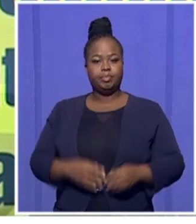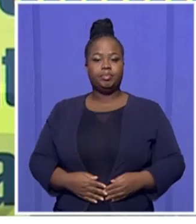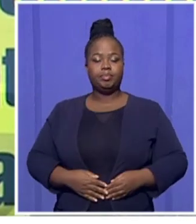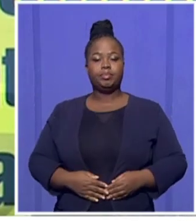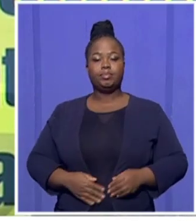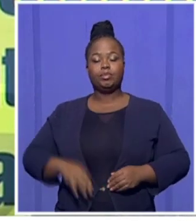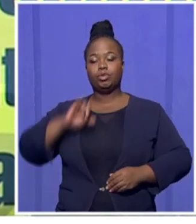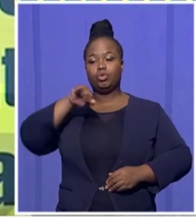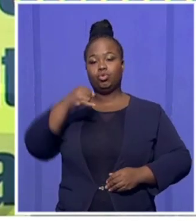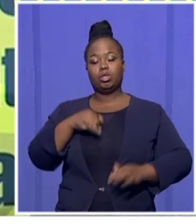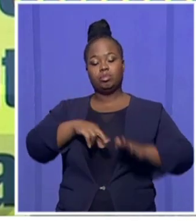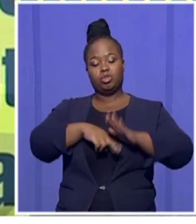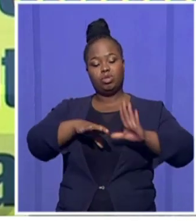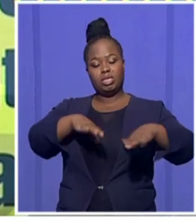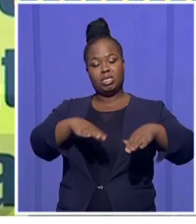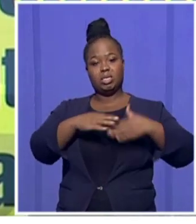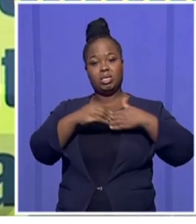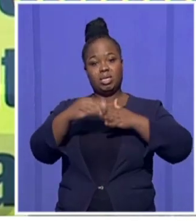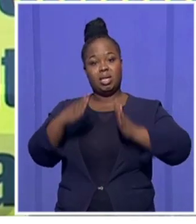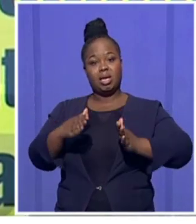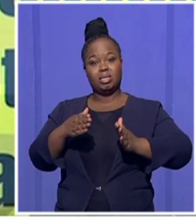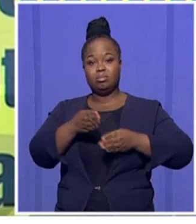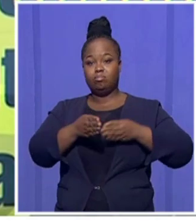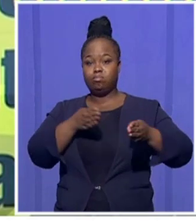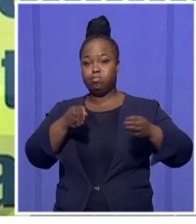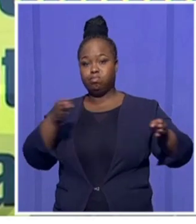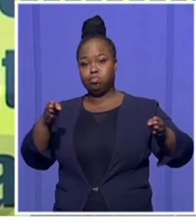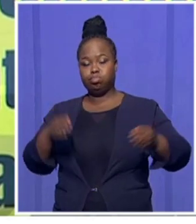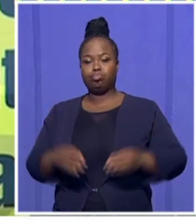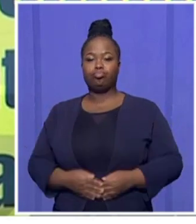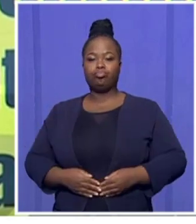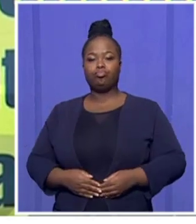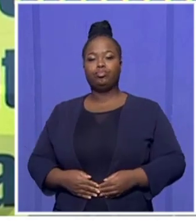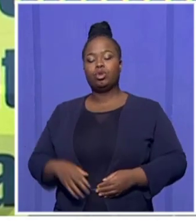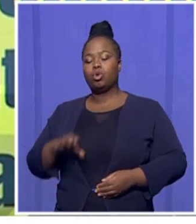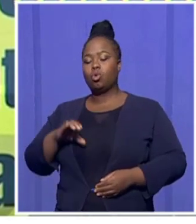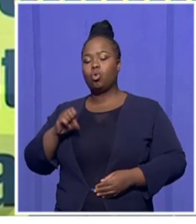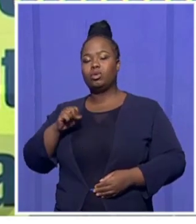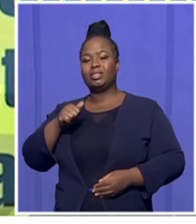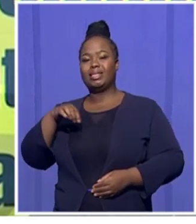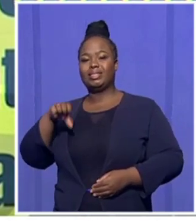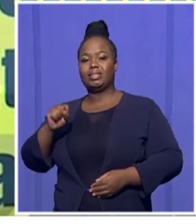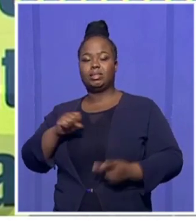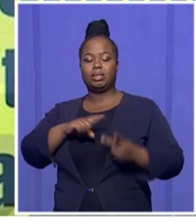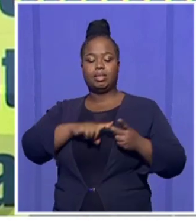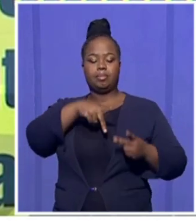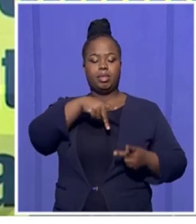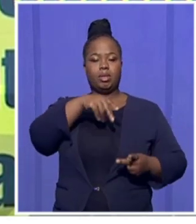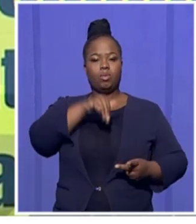Johannesburg, leaders of COSAS, SASCO and PYA,